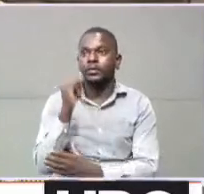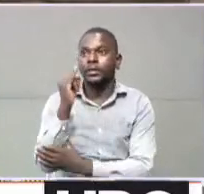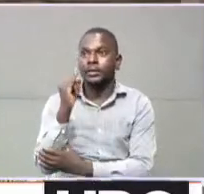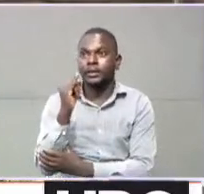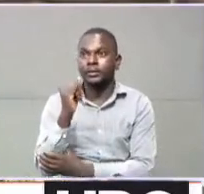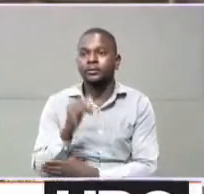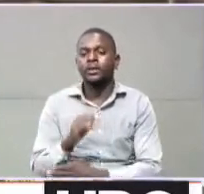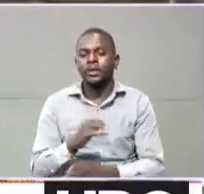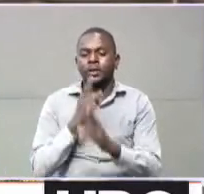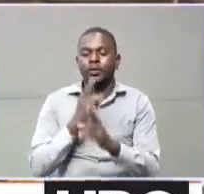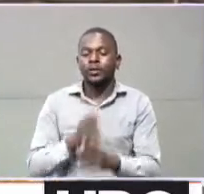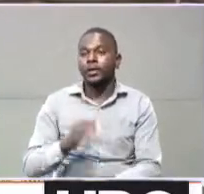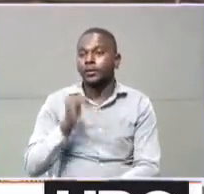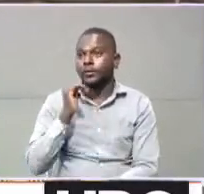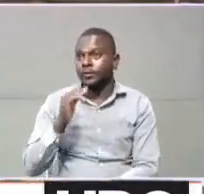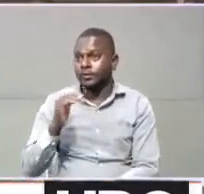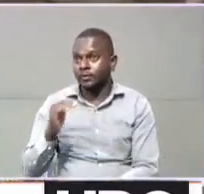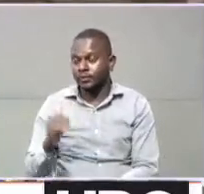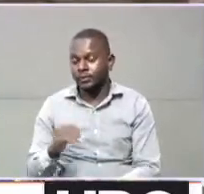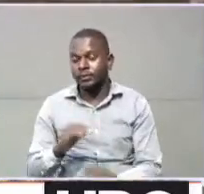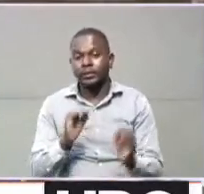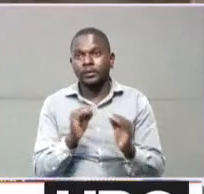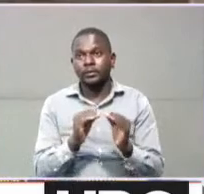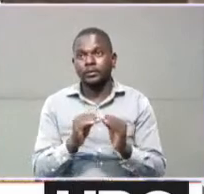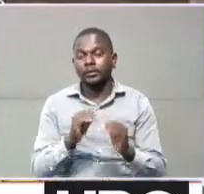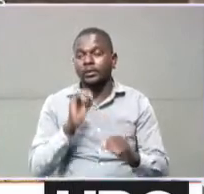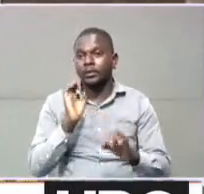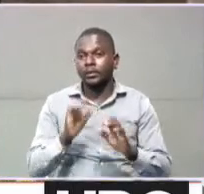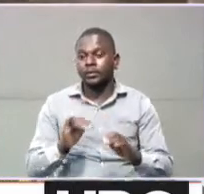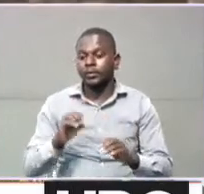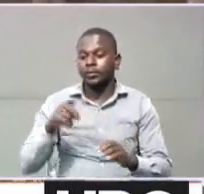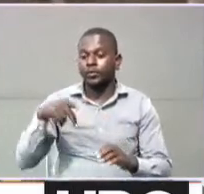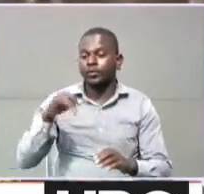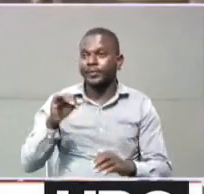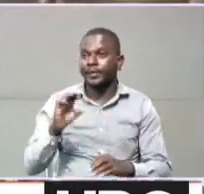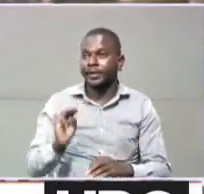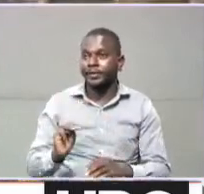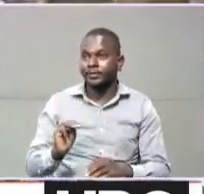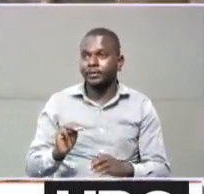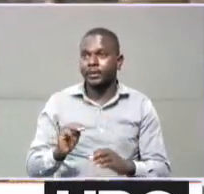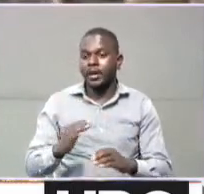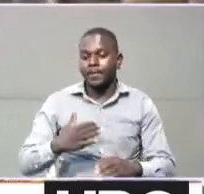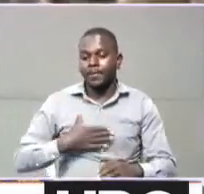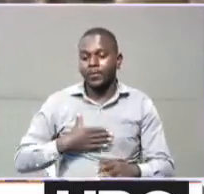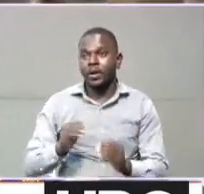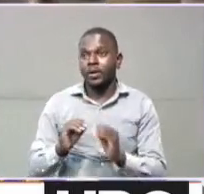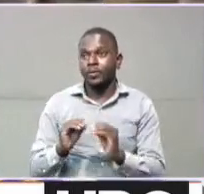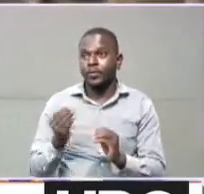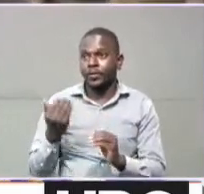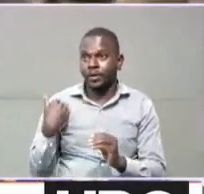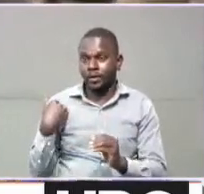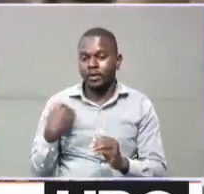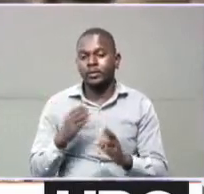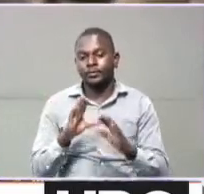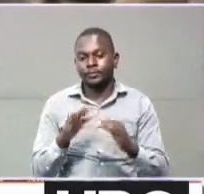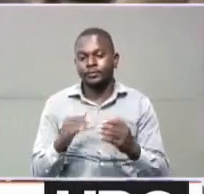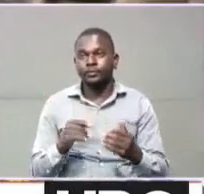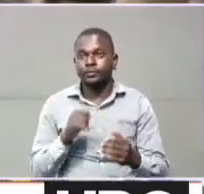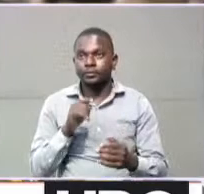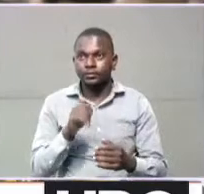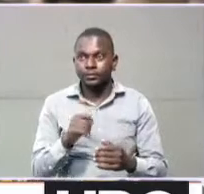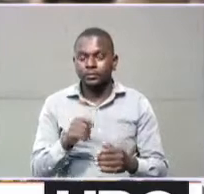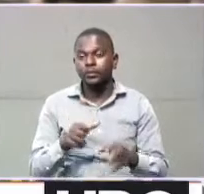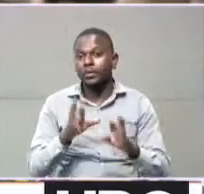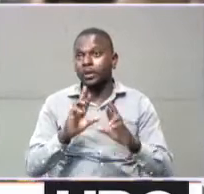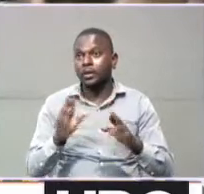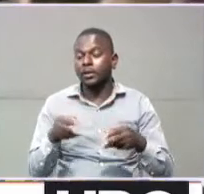speaker we have just been from a meeting in the office of the prime minister with my brother and there are